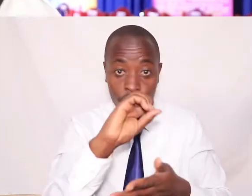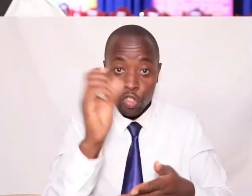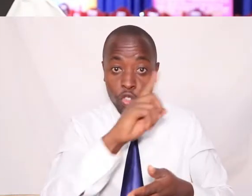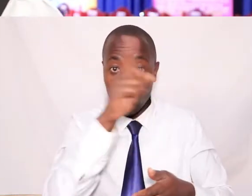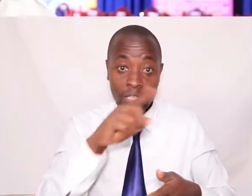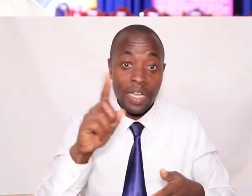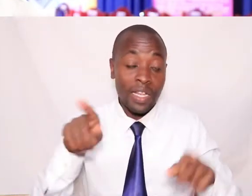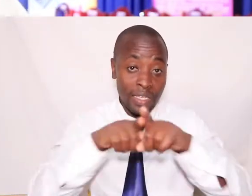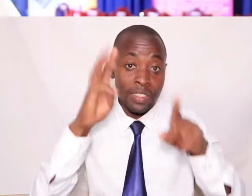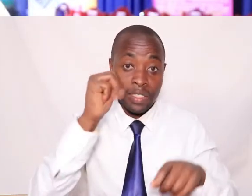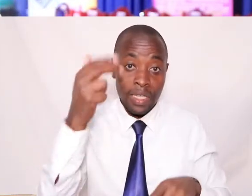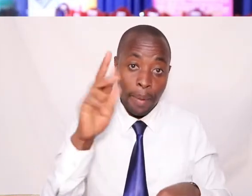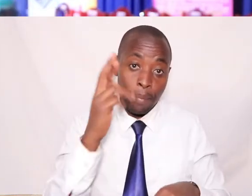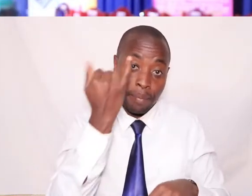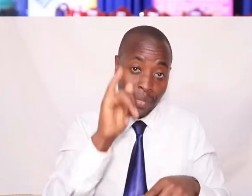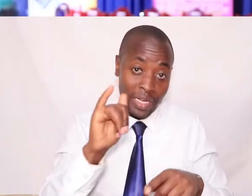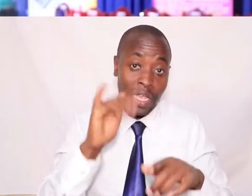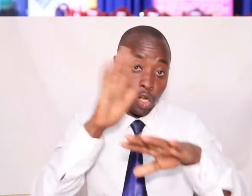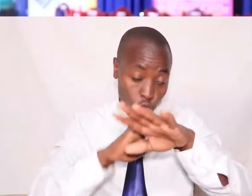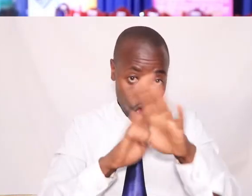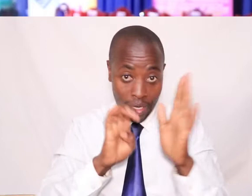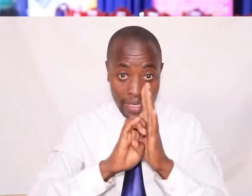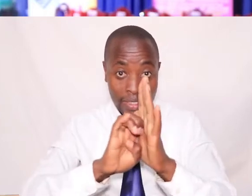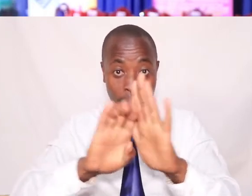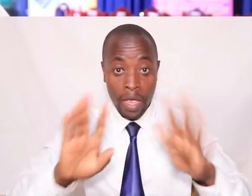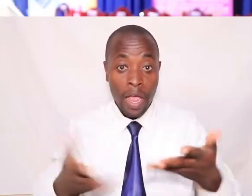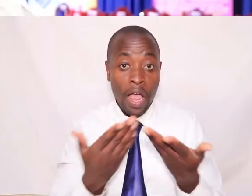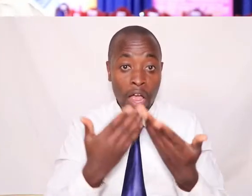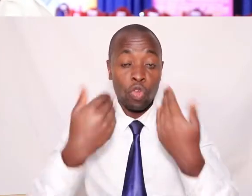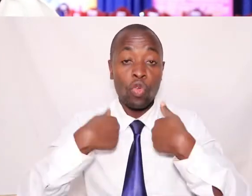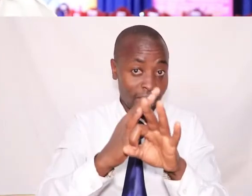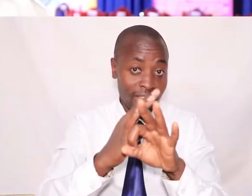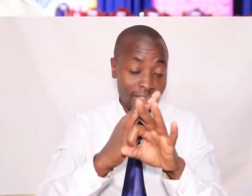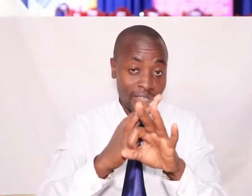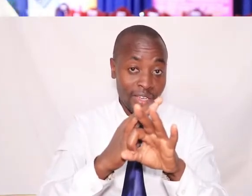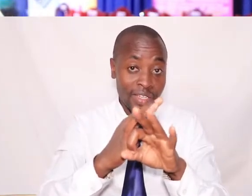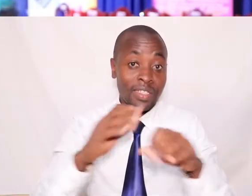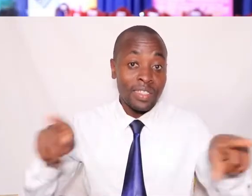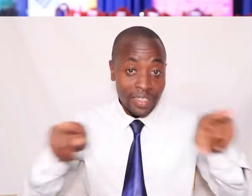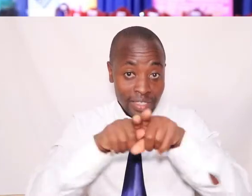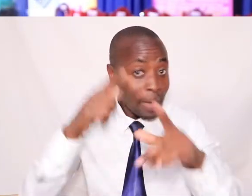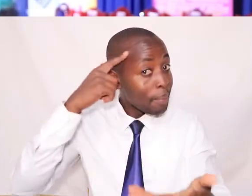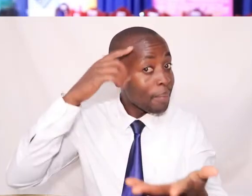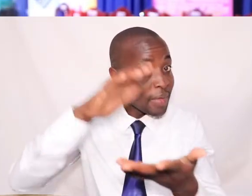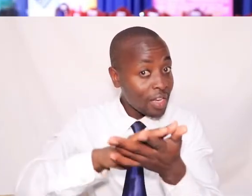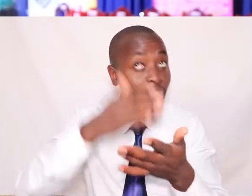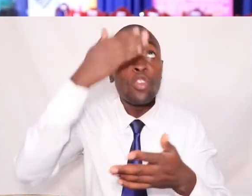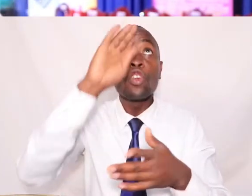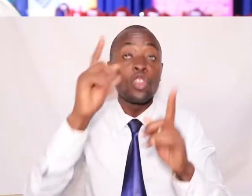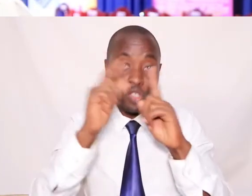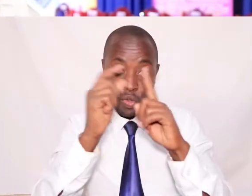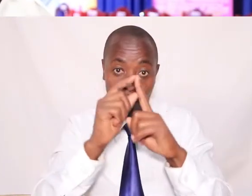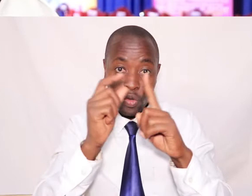Zechariah and Mary's account are a perfect example of how to enact faith and stand by believing God's